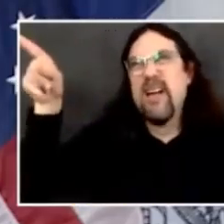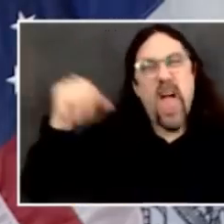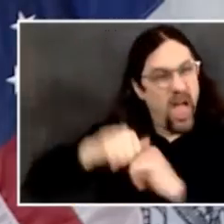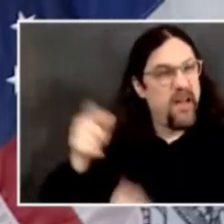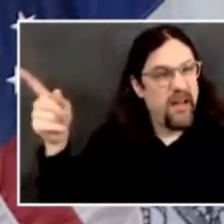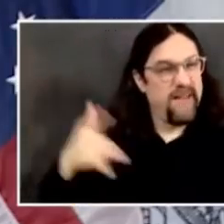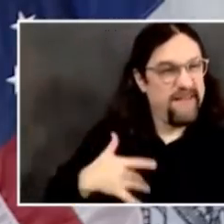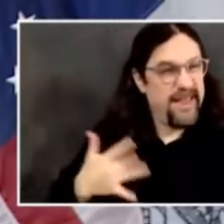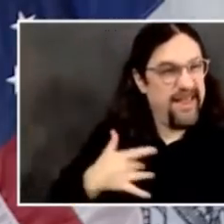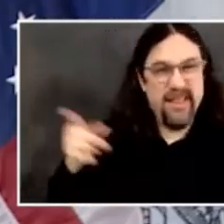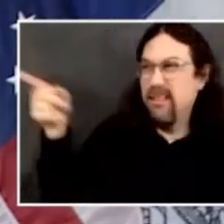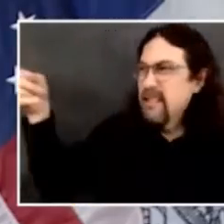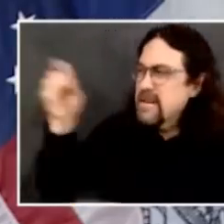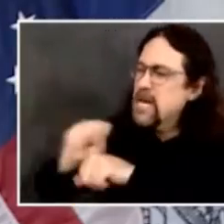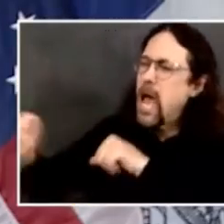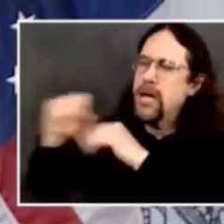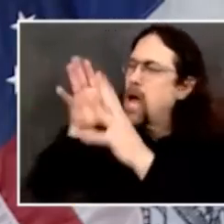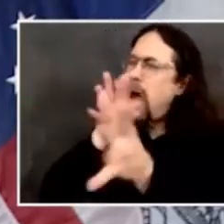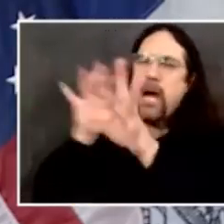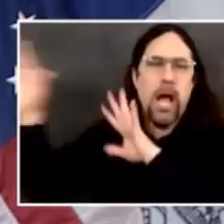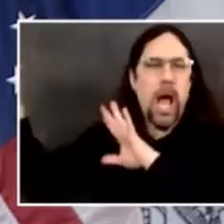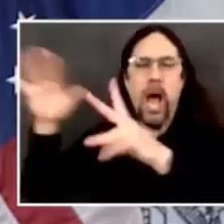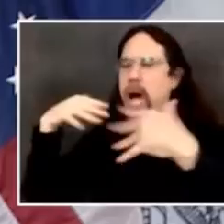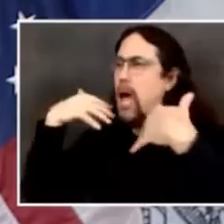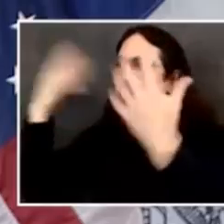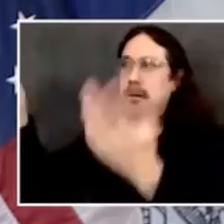clinic, that nursing home.